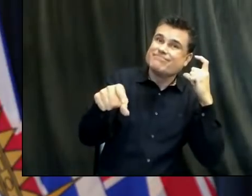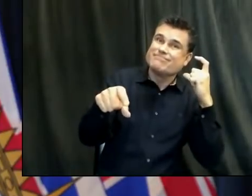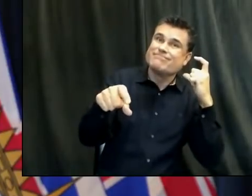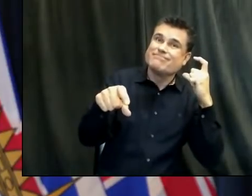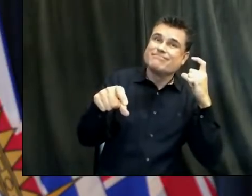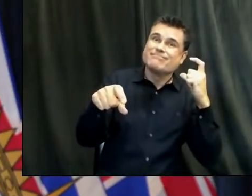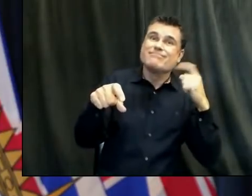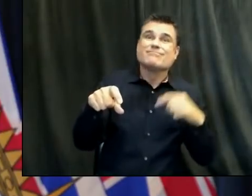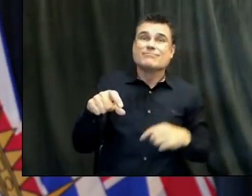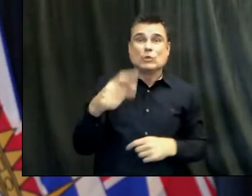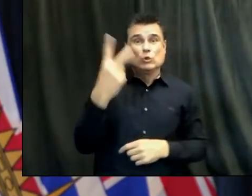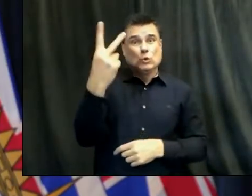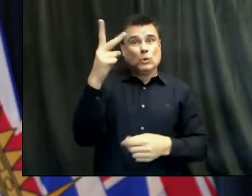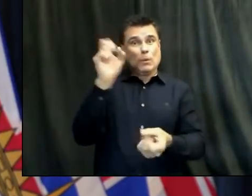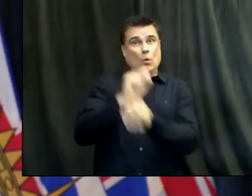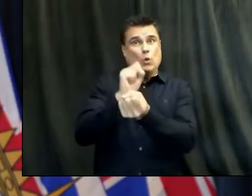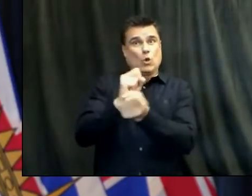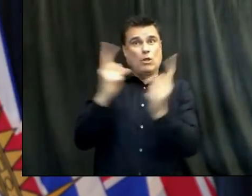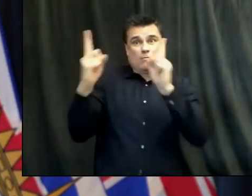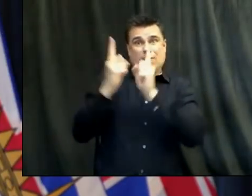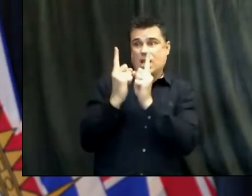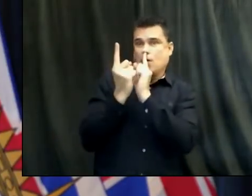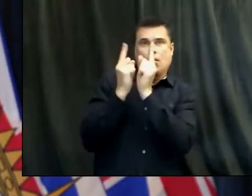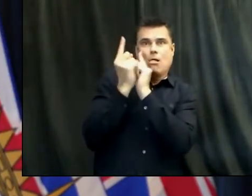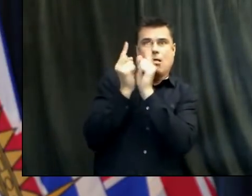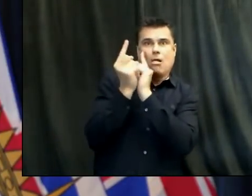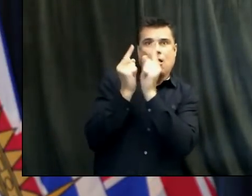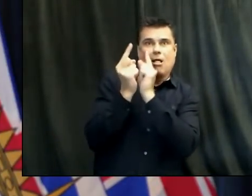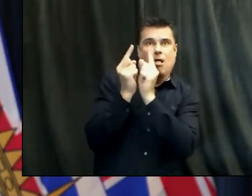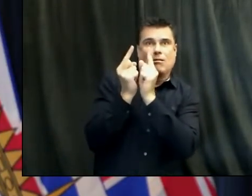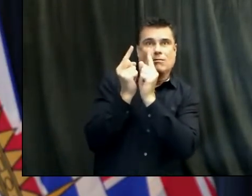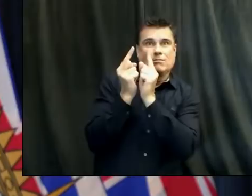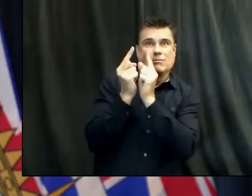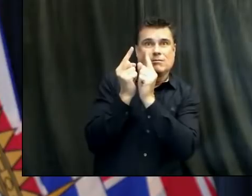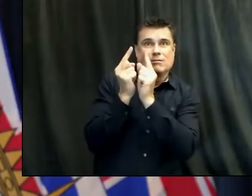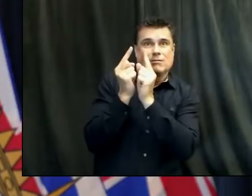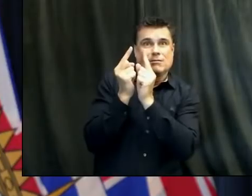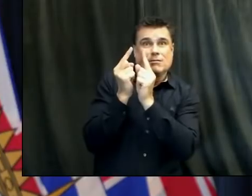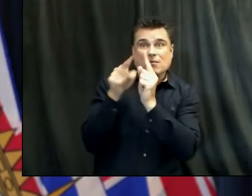wearing a mask. Next question is from Ashley Wadwani, Black Press.